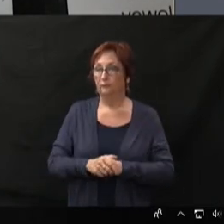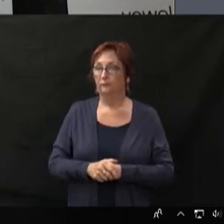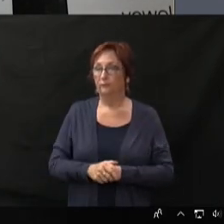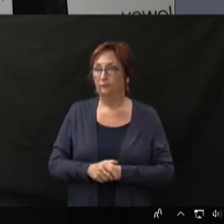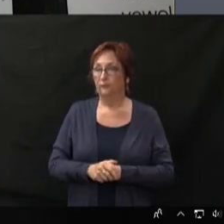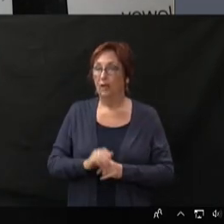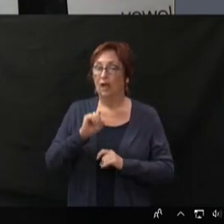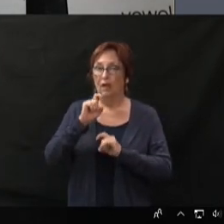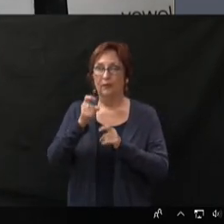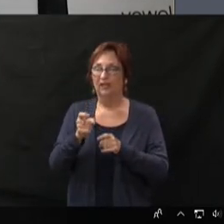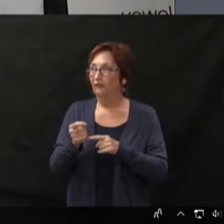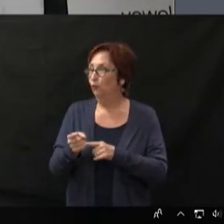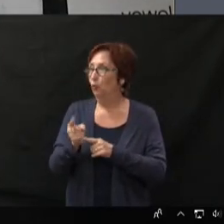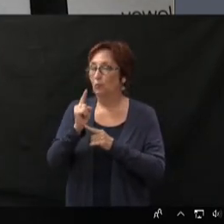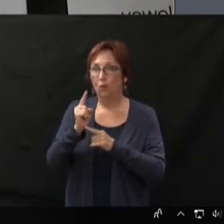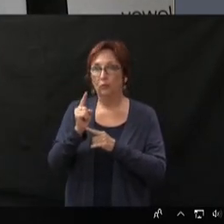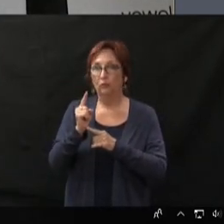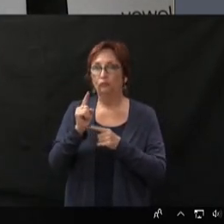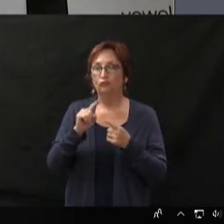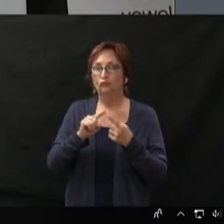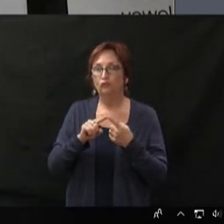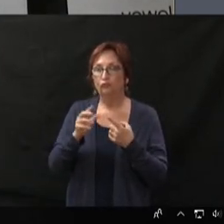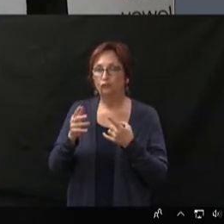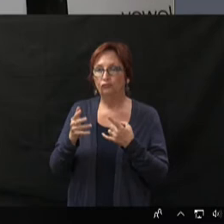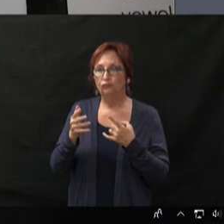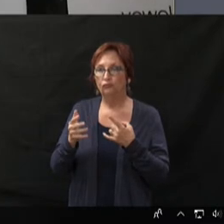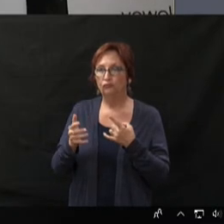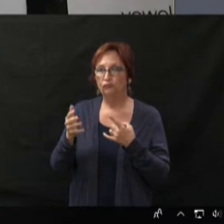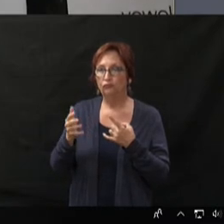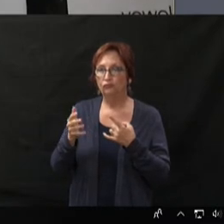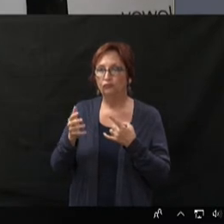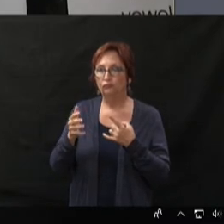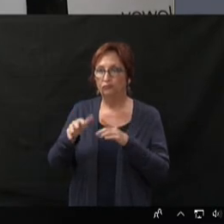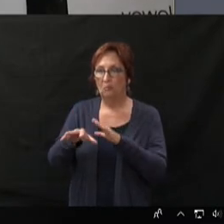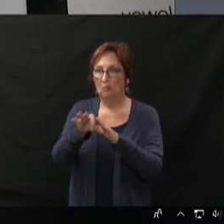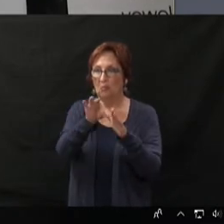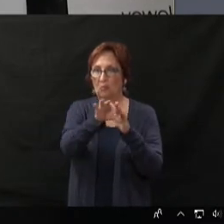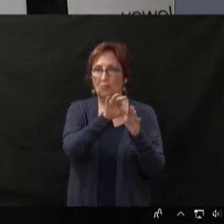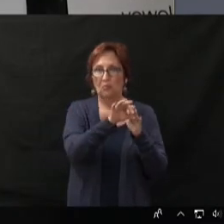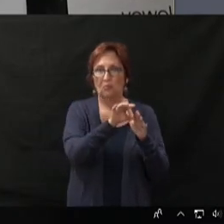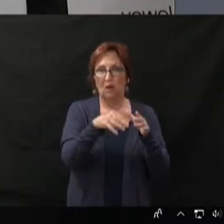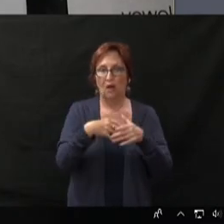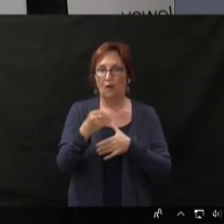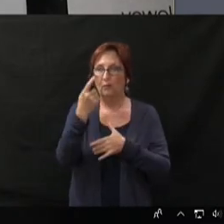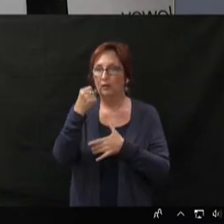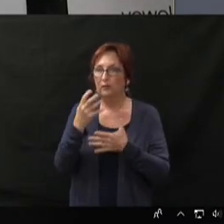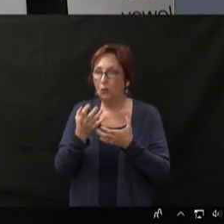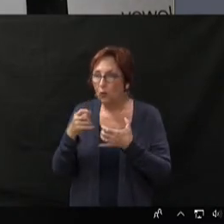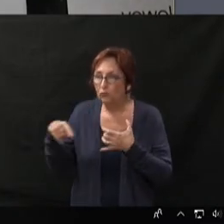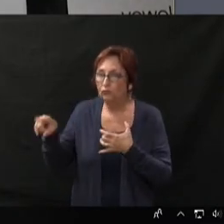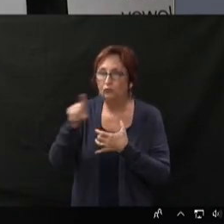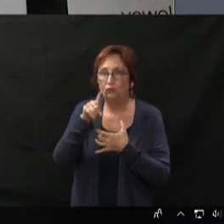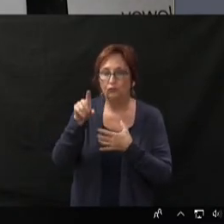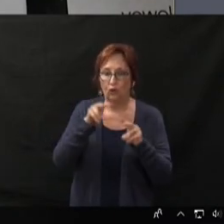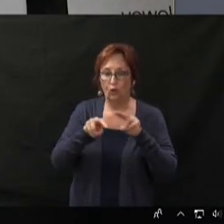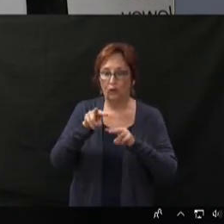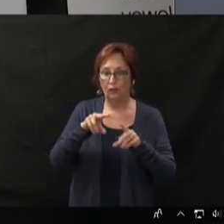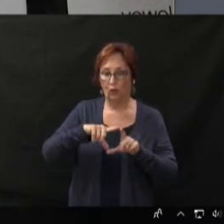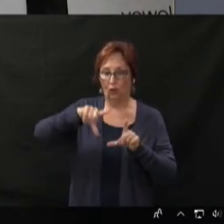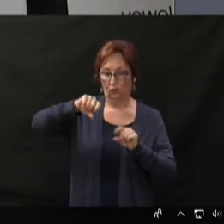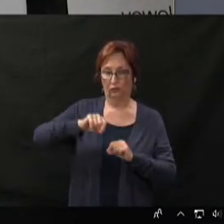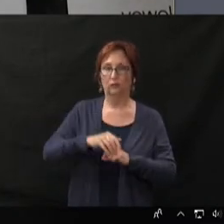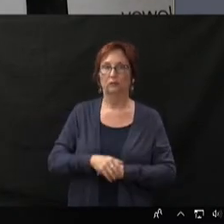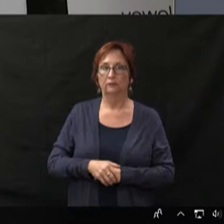I'm going to give you a moment to pick those out because I want you to look at the cards. I think.